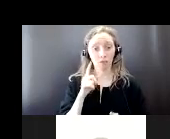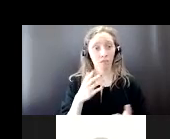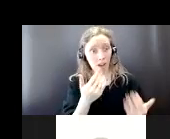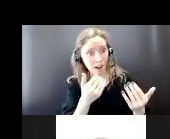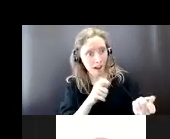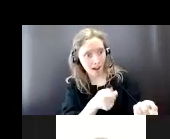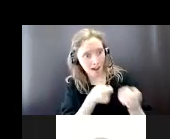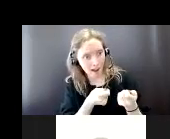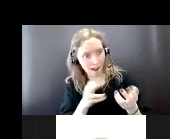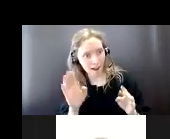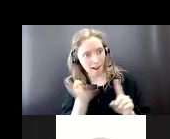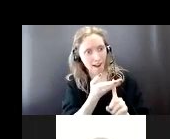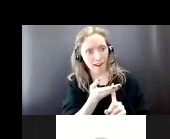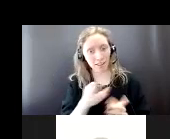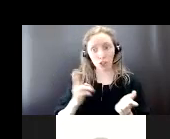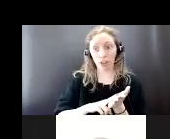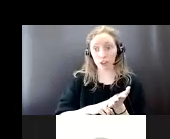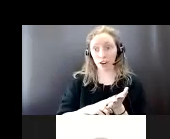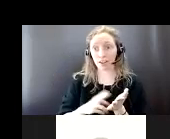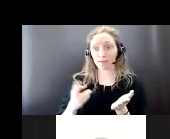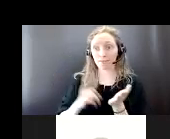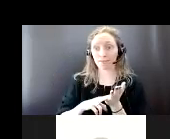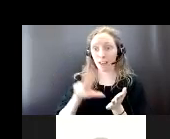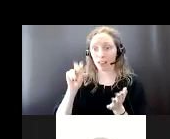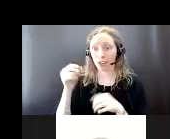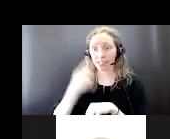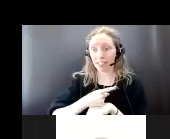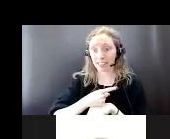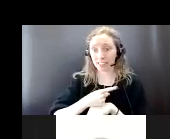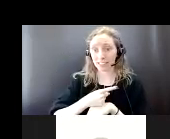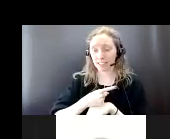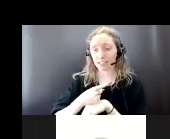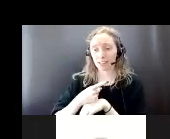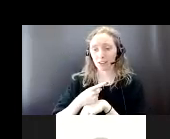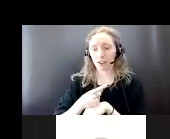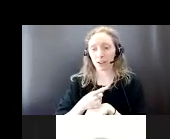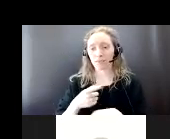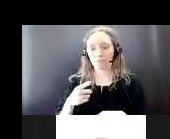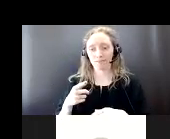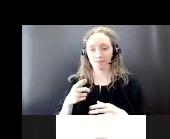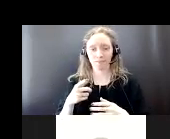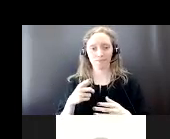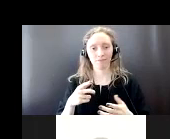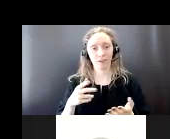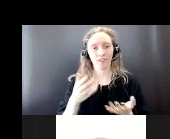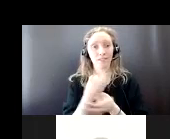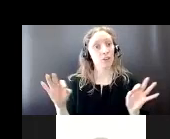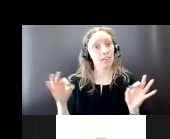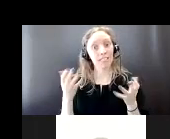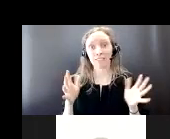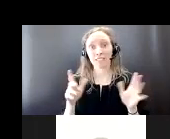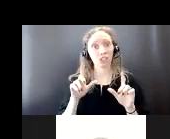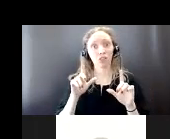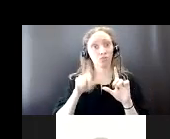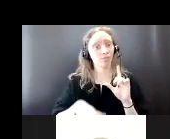province, then it's extremely difficult to get out of that contract. So if you've ever feel that you're being forced